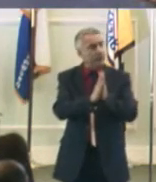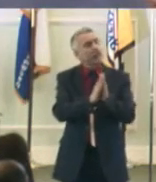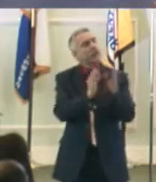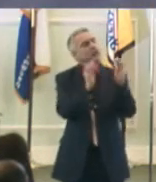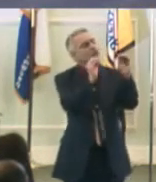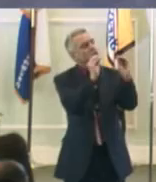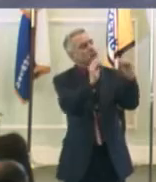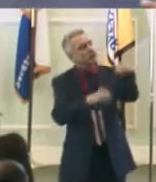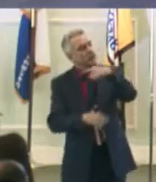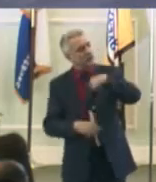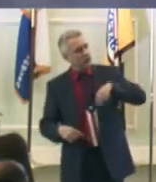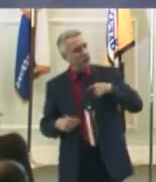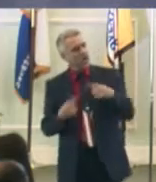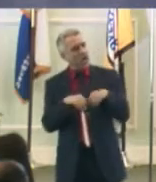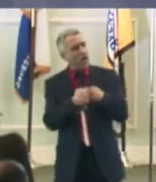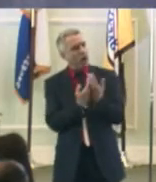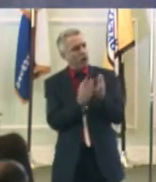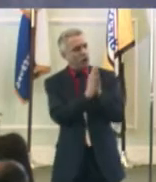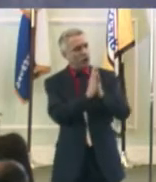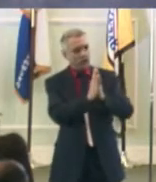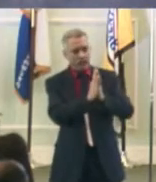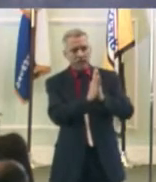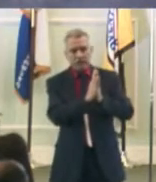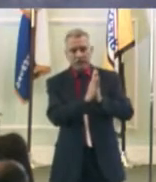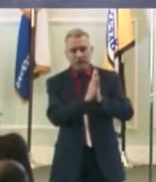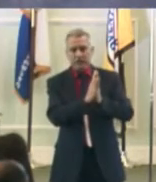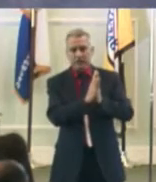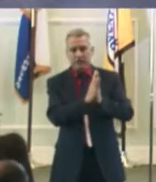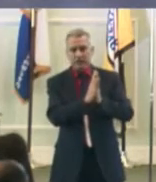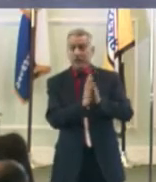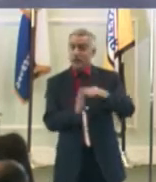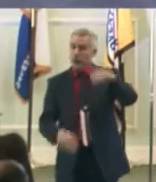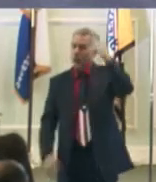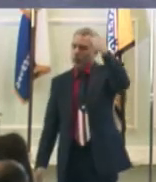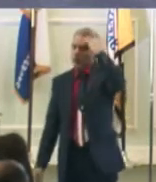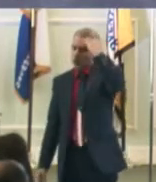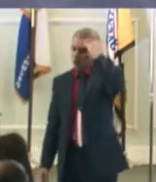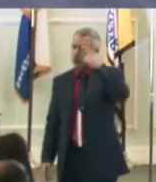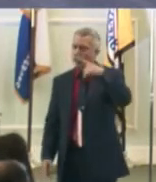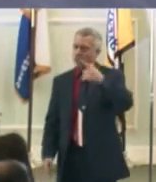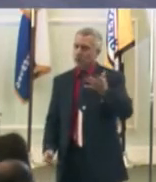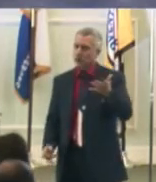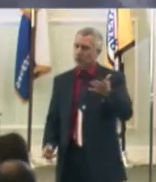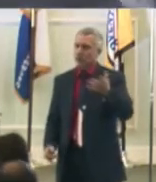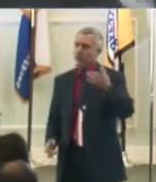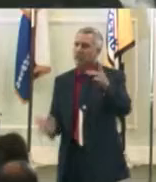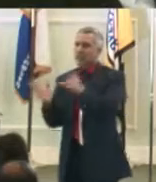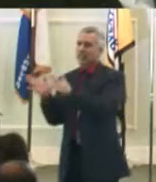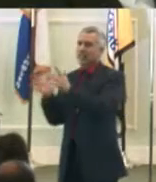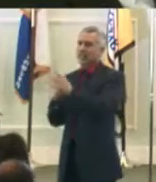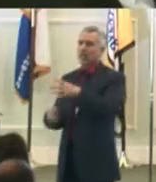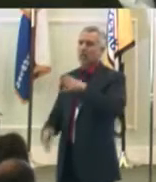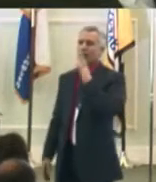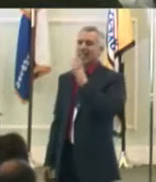teach us to pray. So those things we can know with pretty good certainty without having to go any further than that.